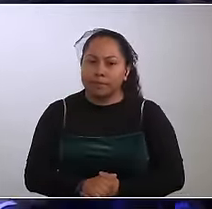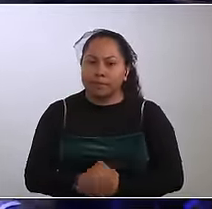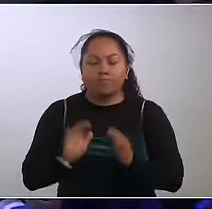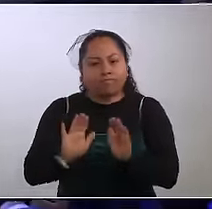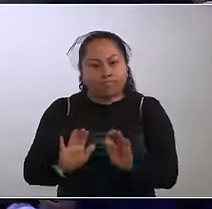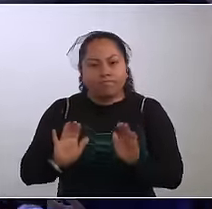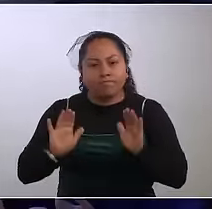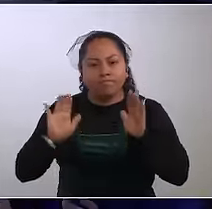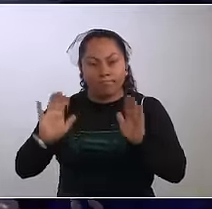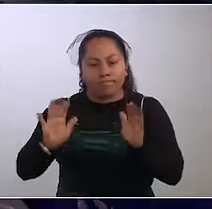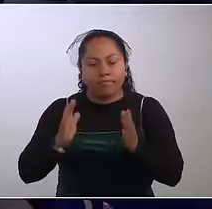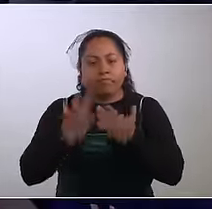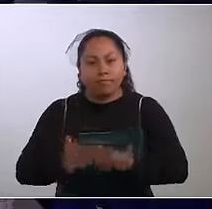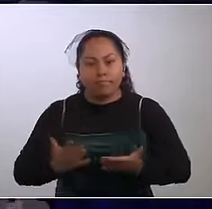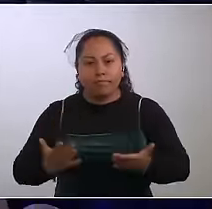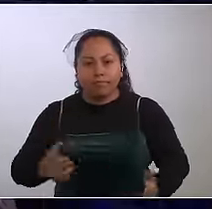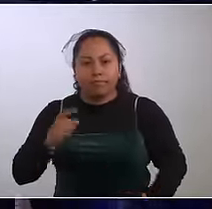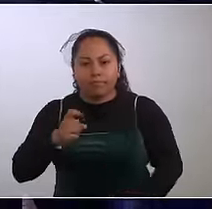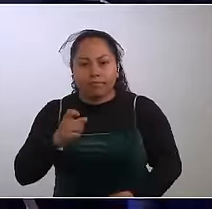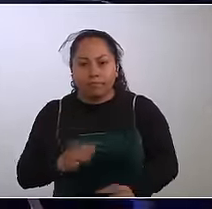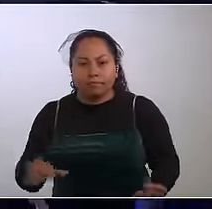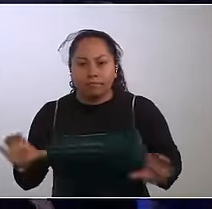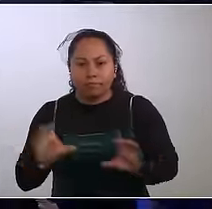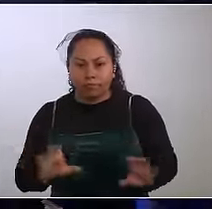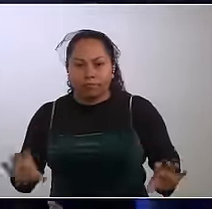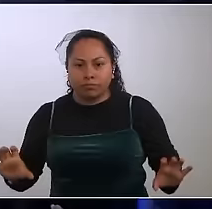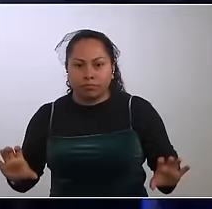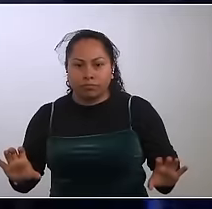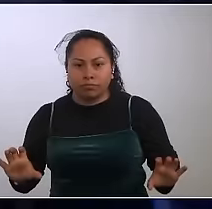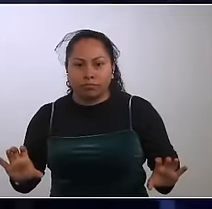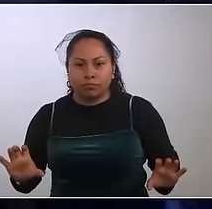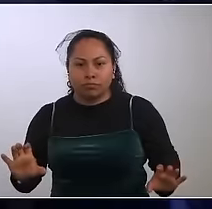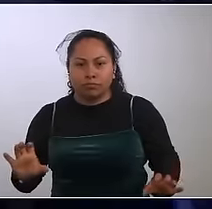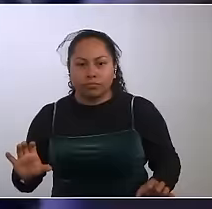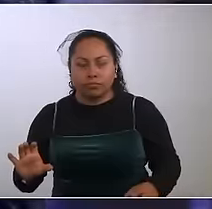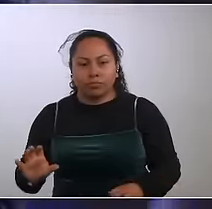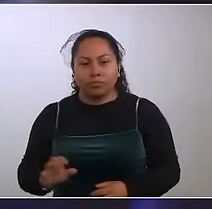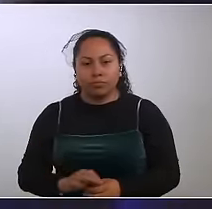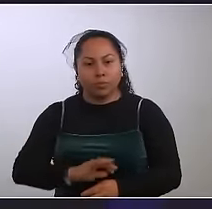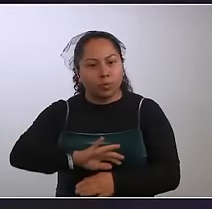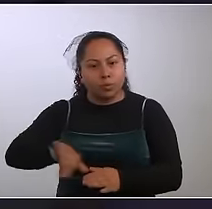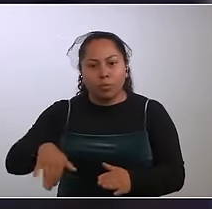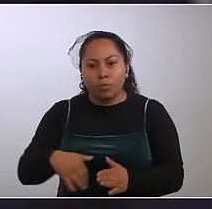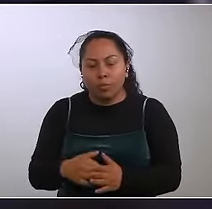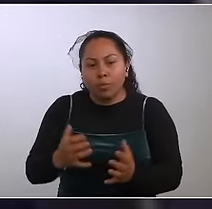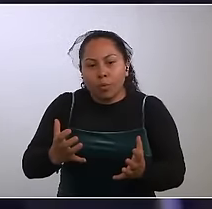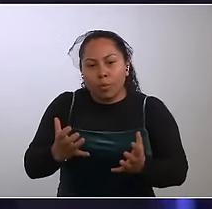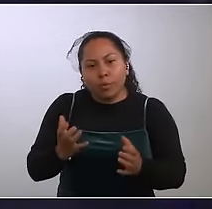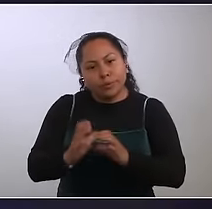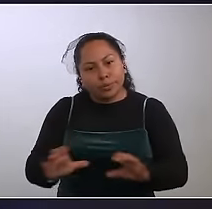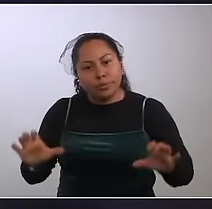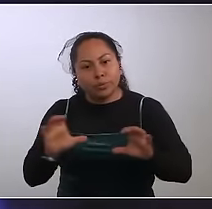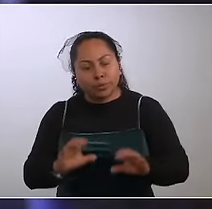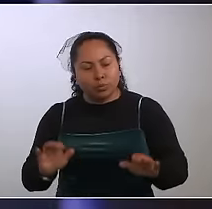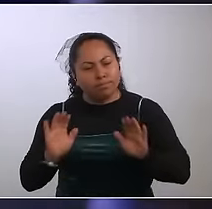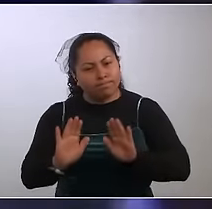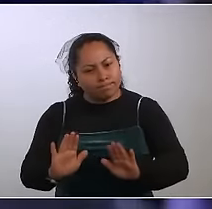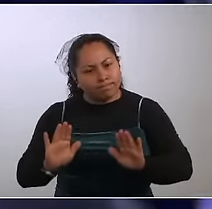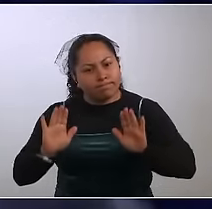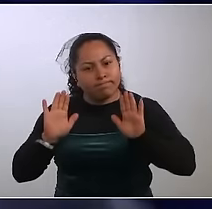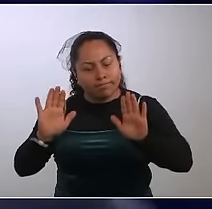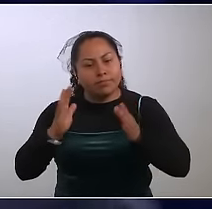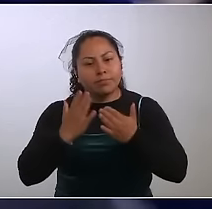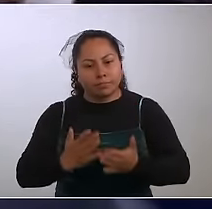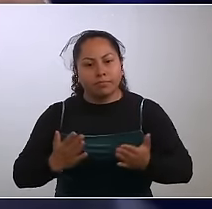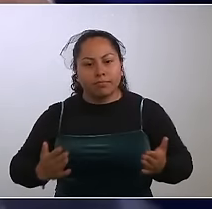mayores harán. And everybody wants to do something greater than what Jesus did. Y todos quieren hacer algo mayor que lo que hizo Jesús. Forget it. Olvídelo. He